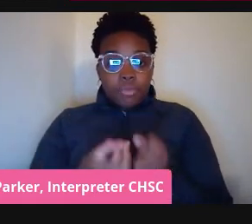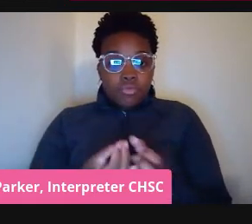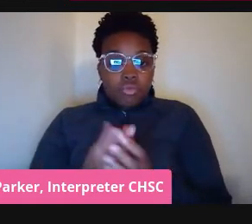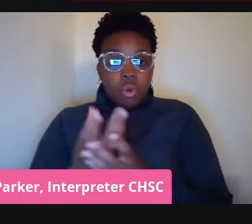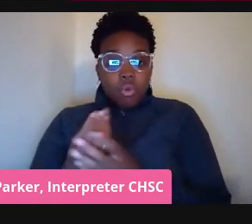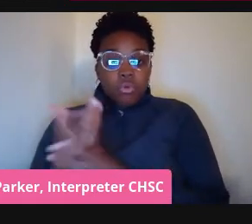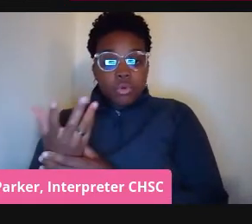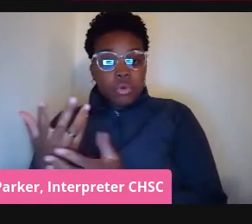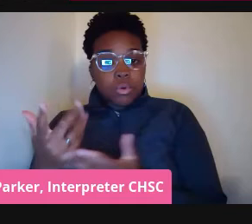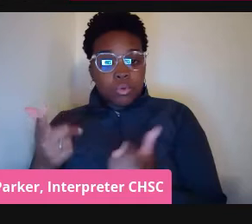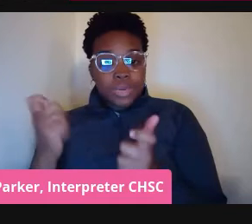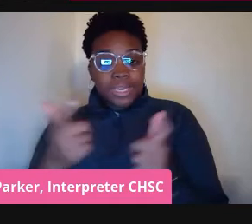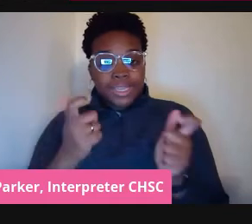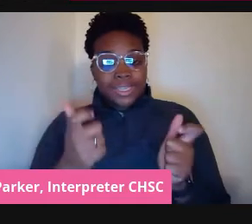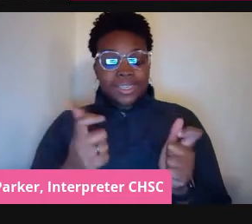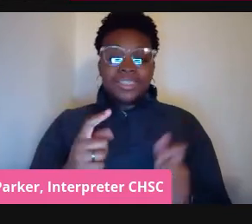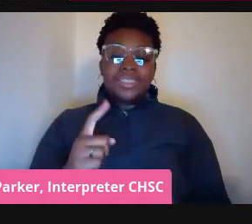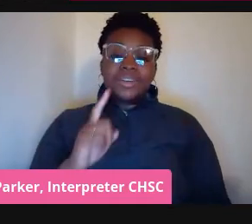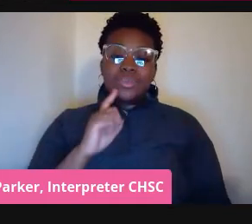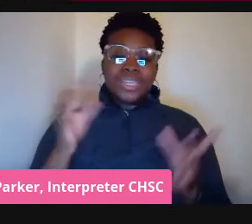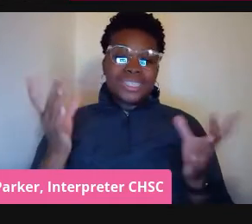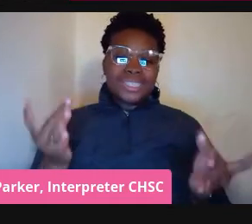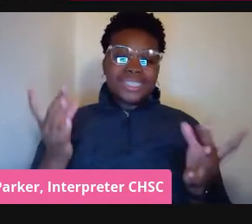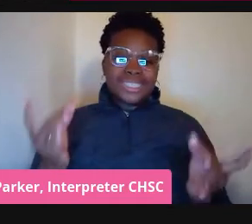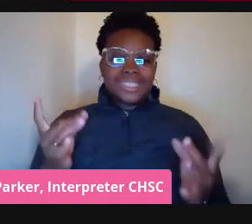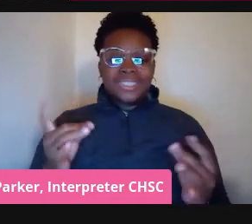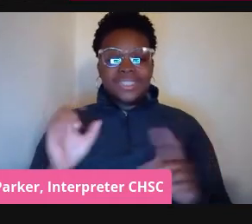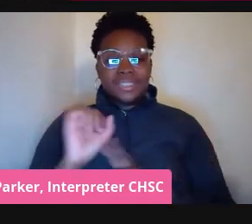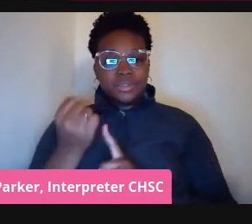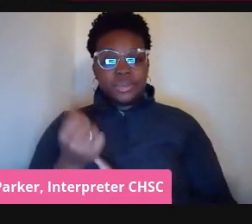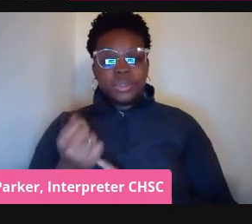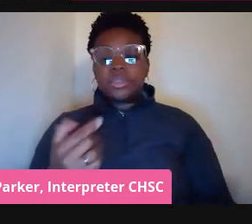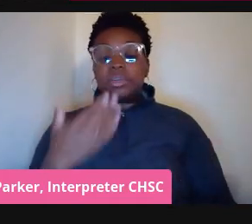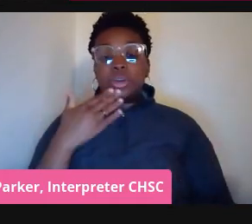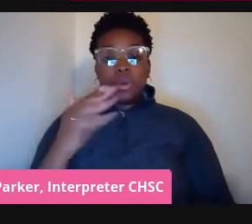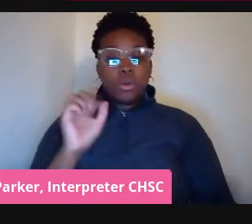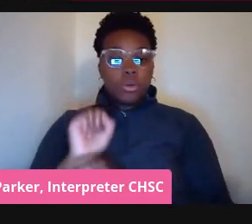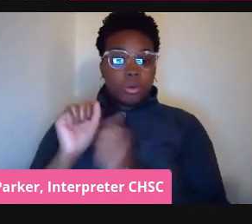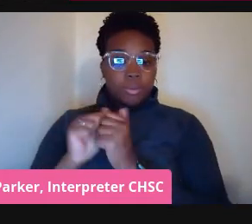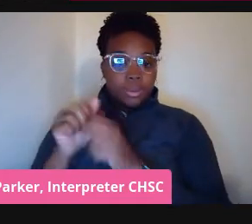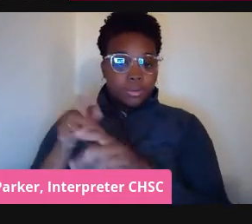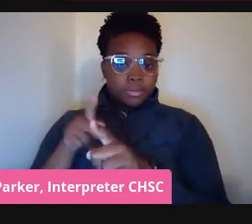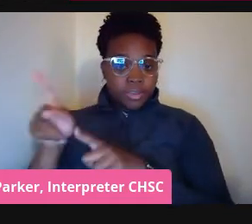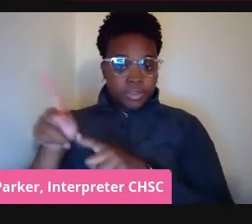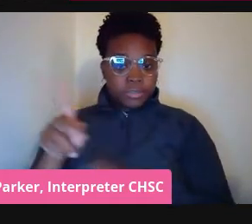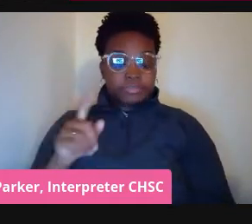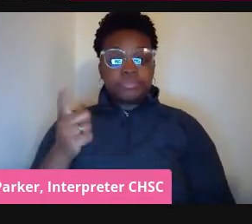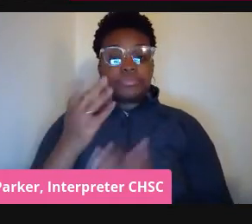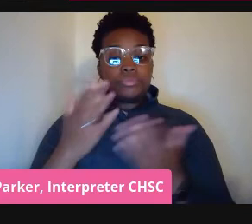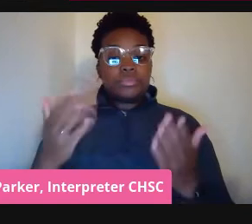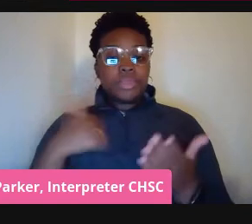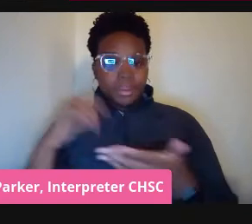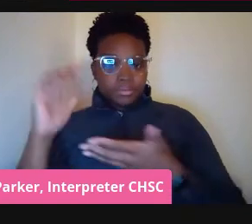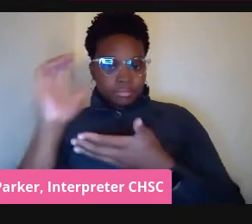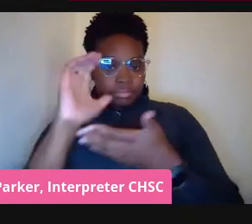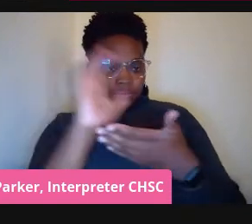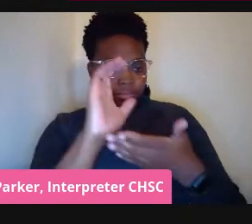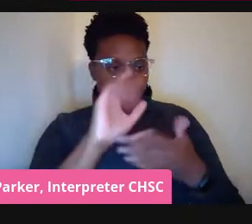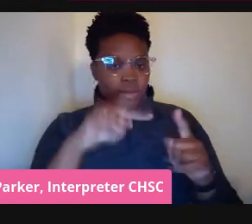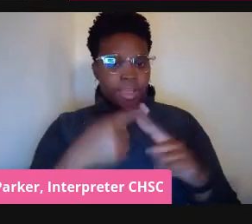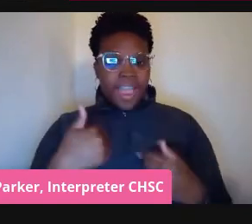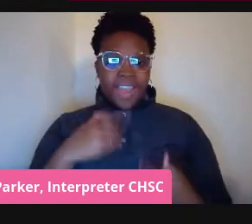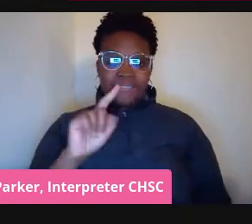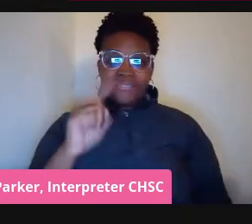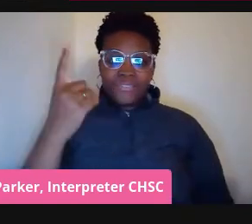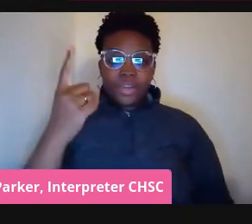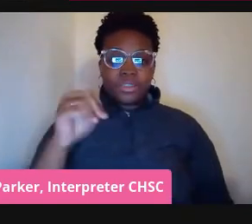it's a really touchy situation. So it's always good to work with a professional. One of the things that I sought after when I had my first fibroid